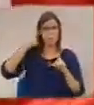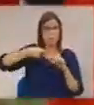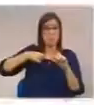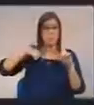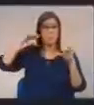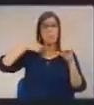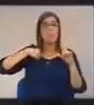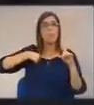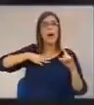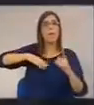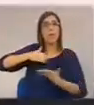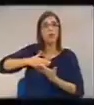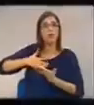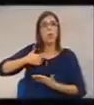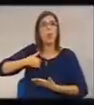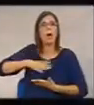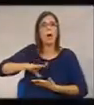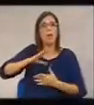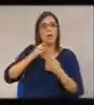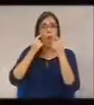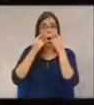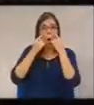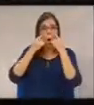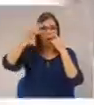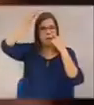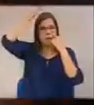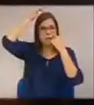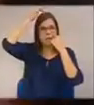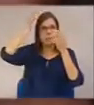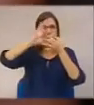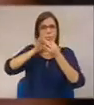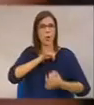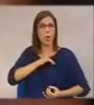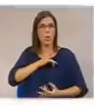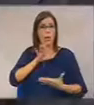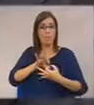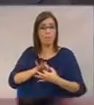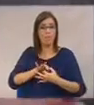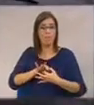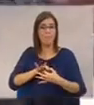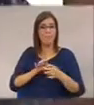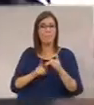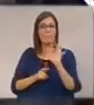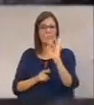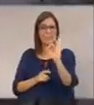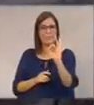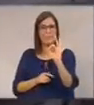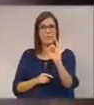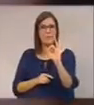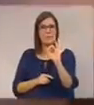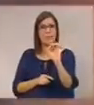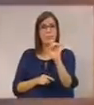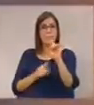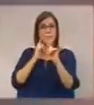And what the students tell it is developed with their own eye, their own brain, and their own heart. Oh, cool. Okay,